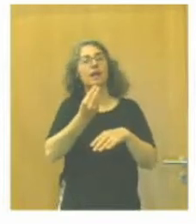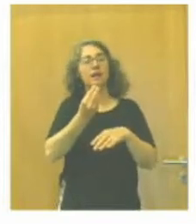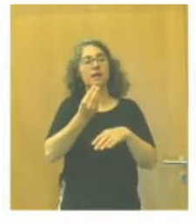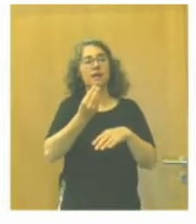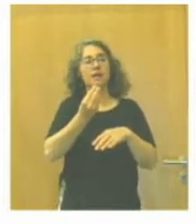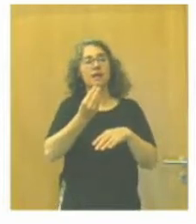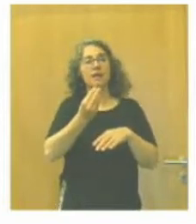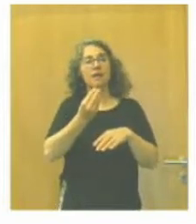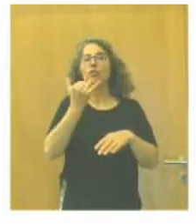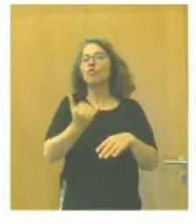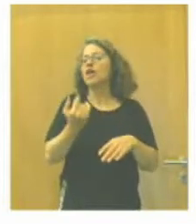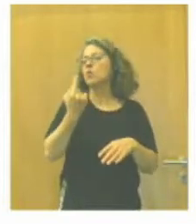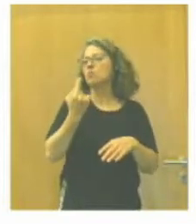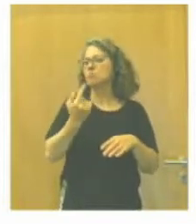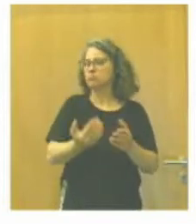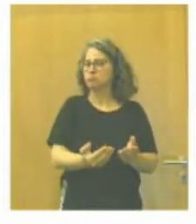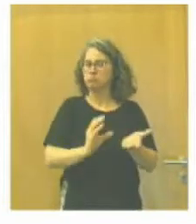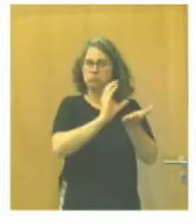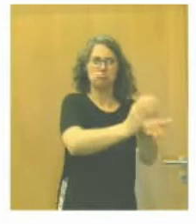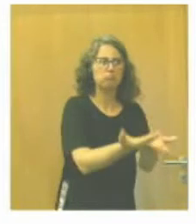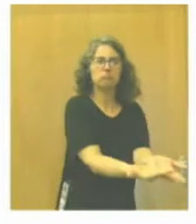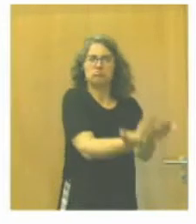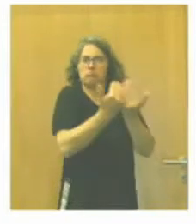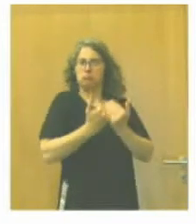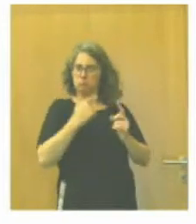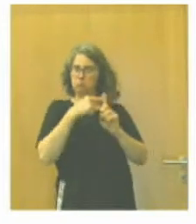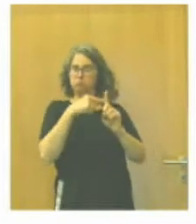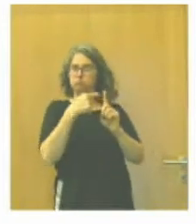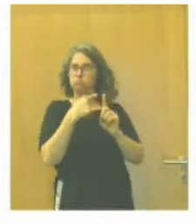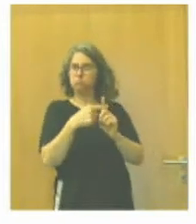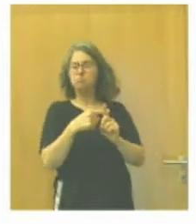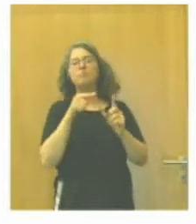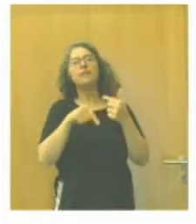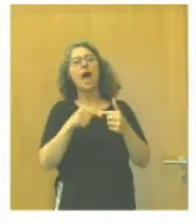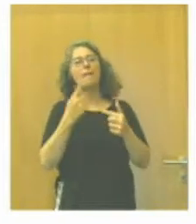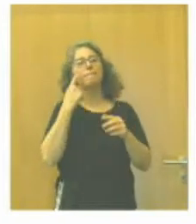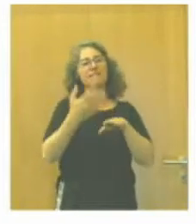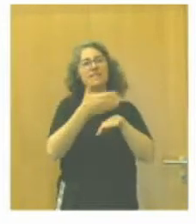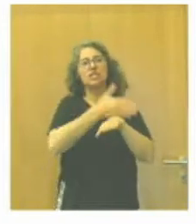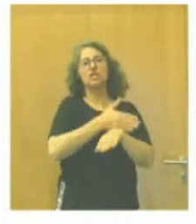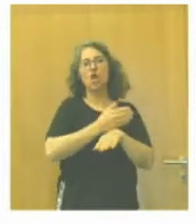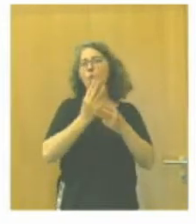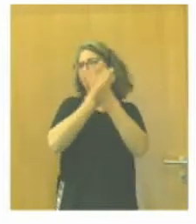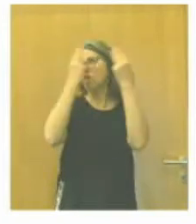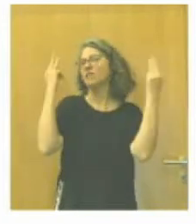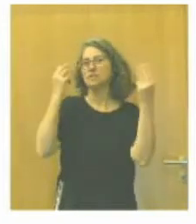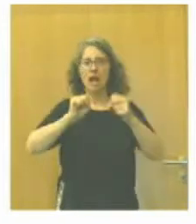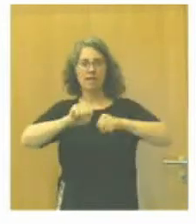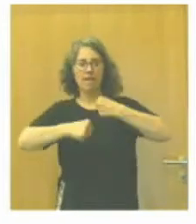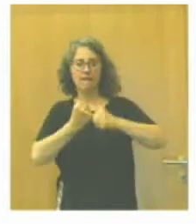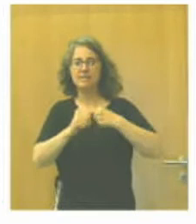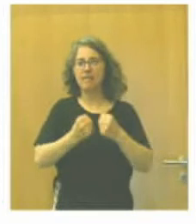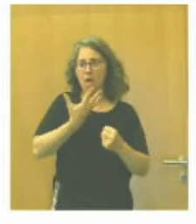on investment. The universal prevention of anxiety and depression delivered in schools by teachers had a return